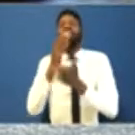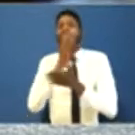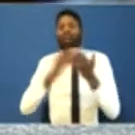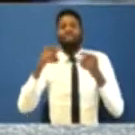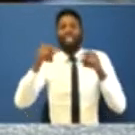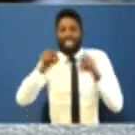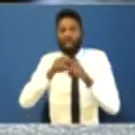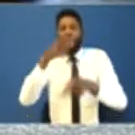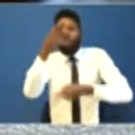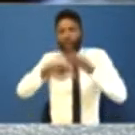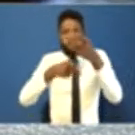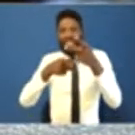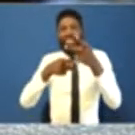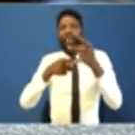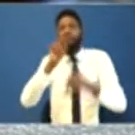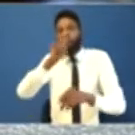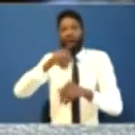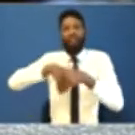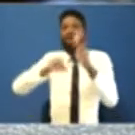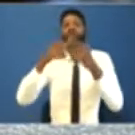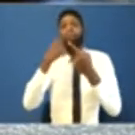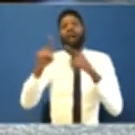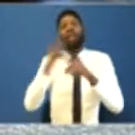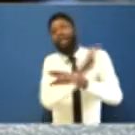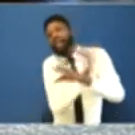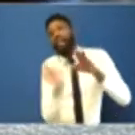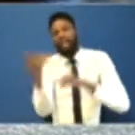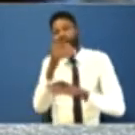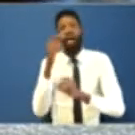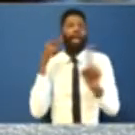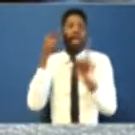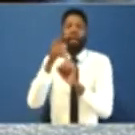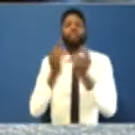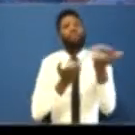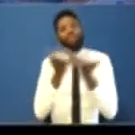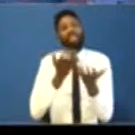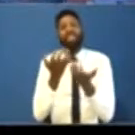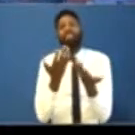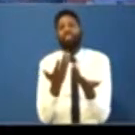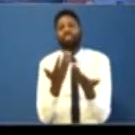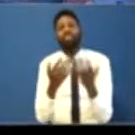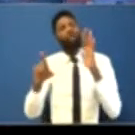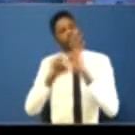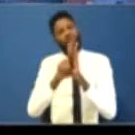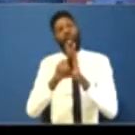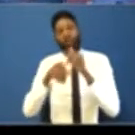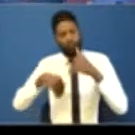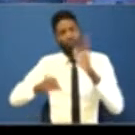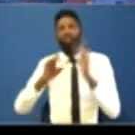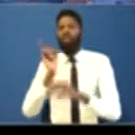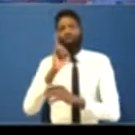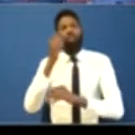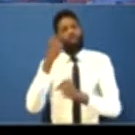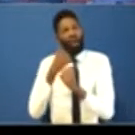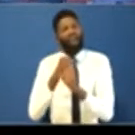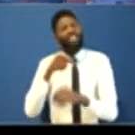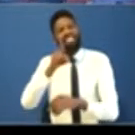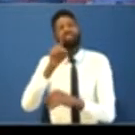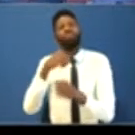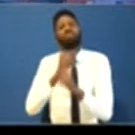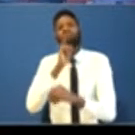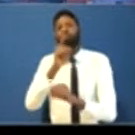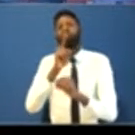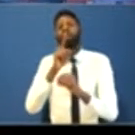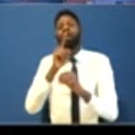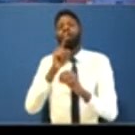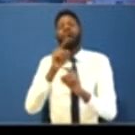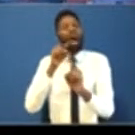know the procedures that they ought to be going through to be able to operate a business lawfully within nairobi how are you seeking to make sure that they are not